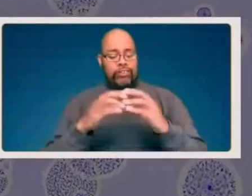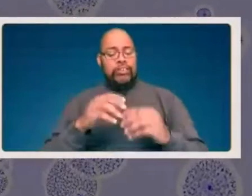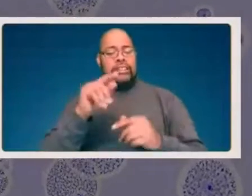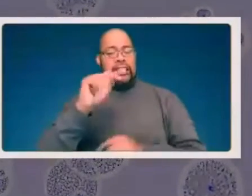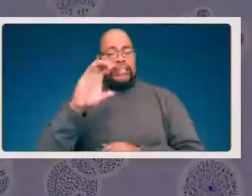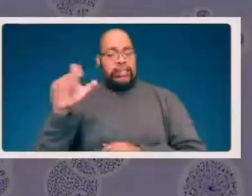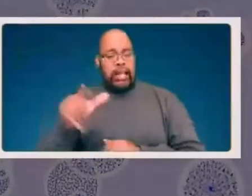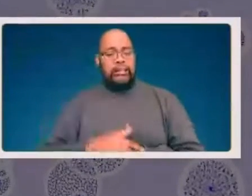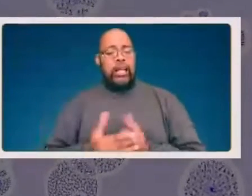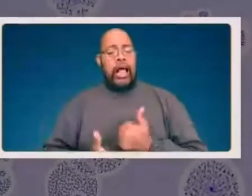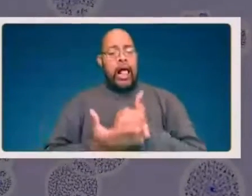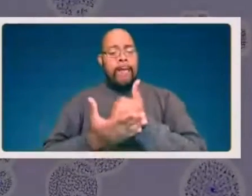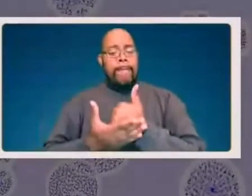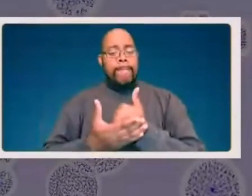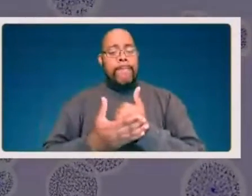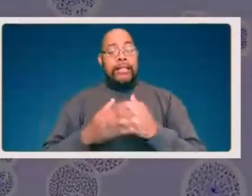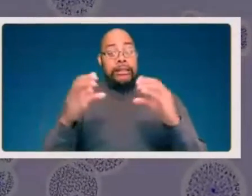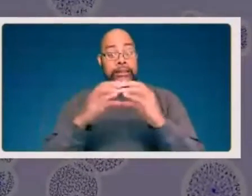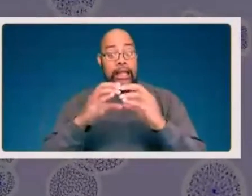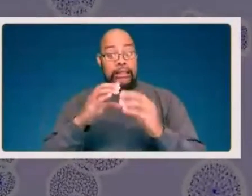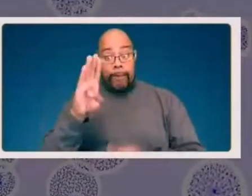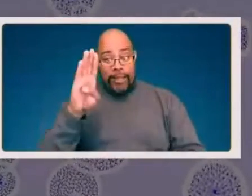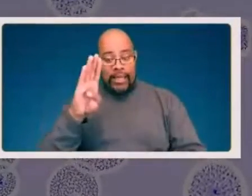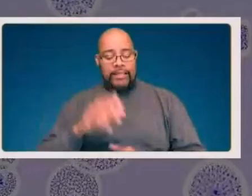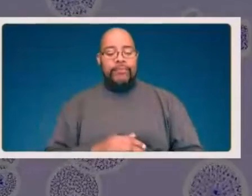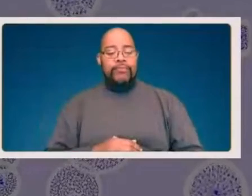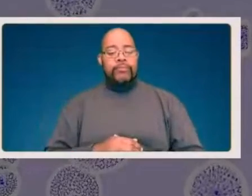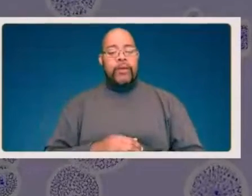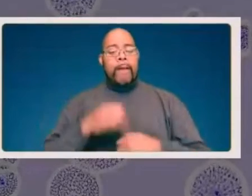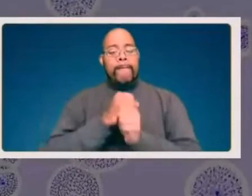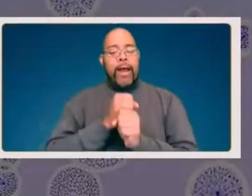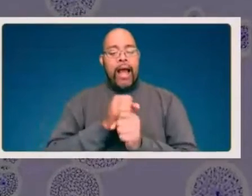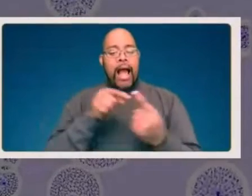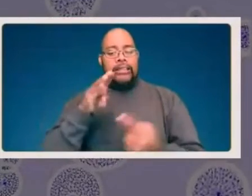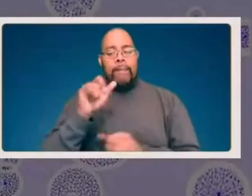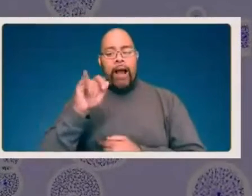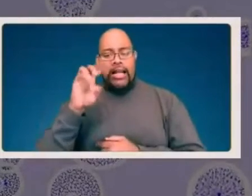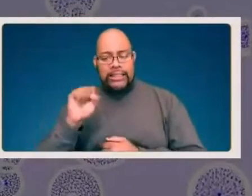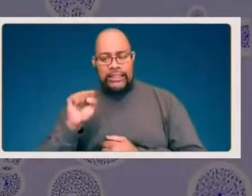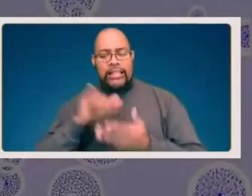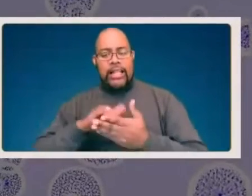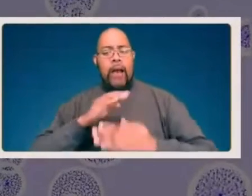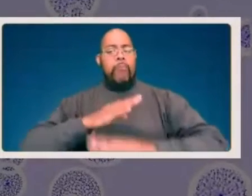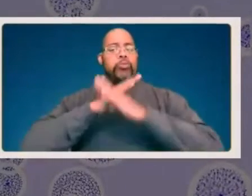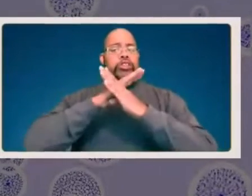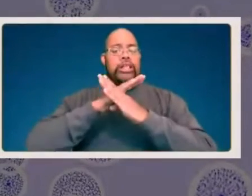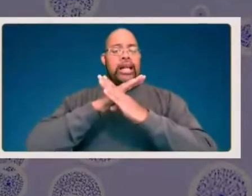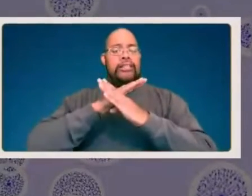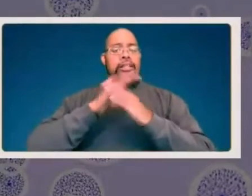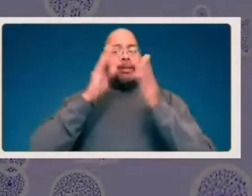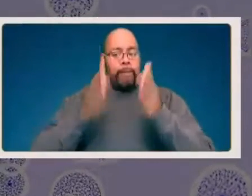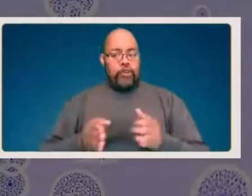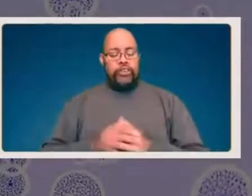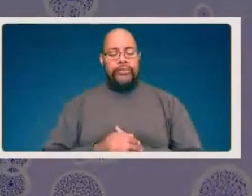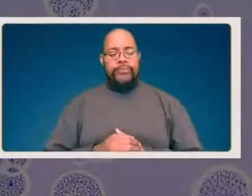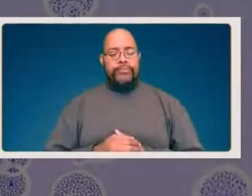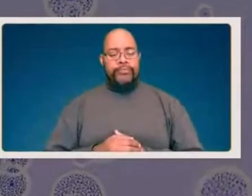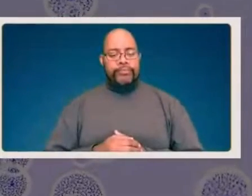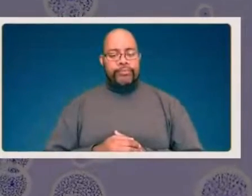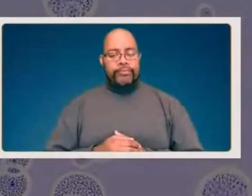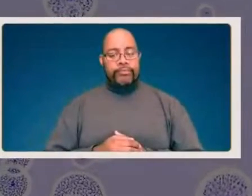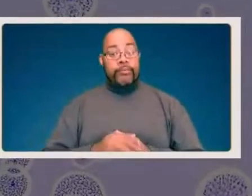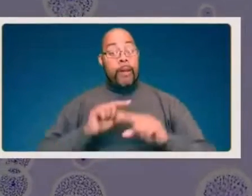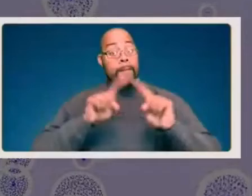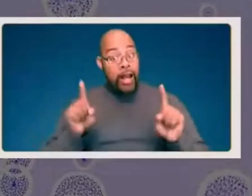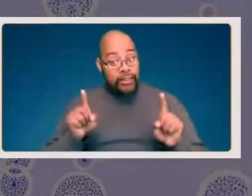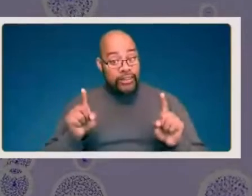response, cells known as T cells help cells known as B cells make antibodies that protect the